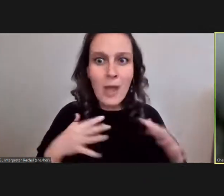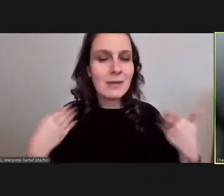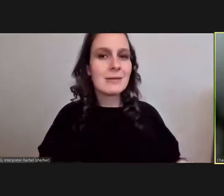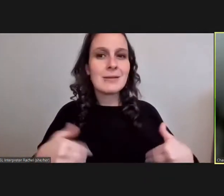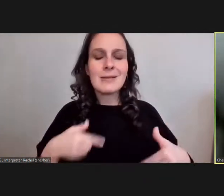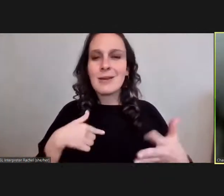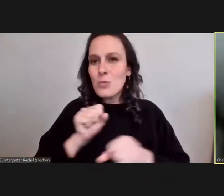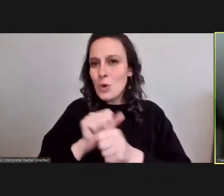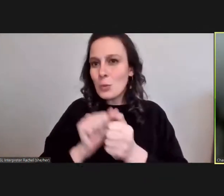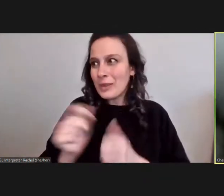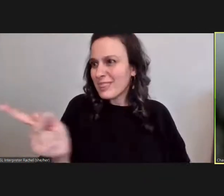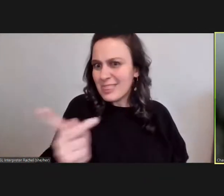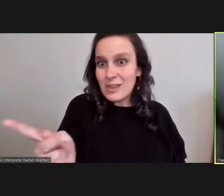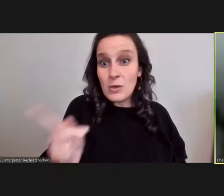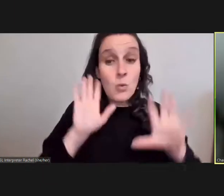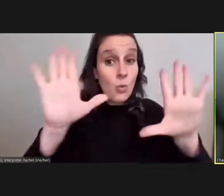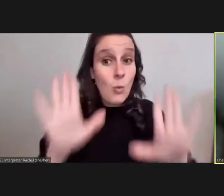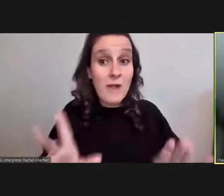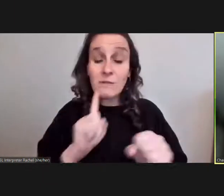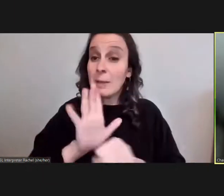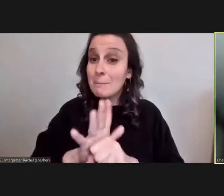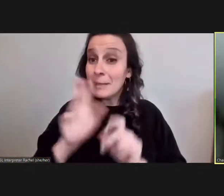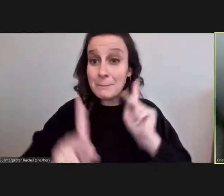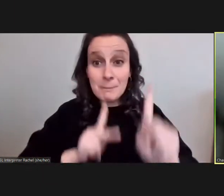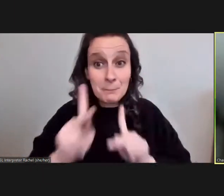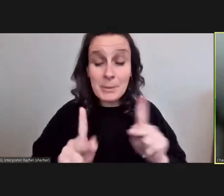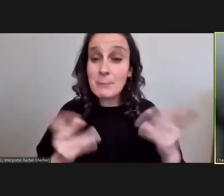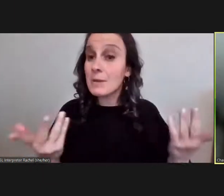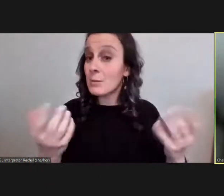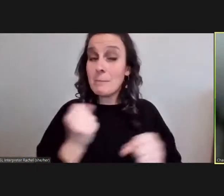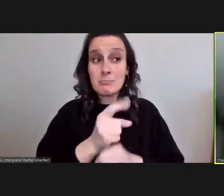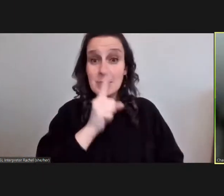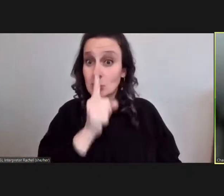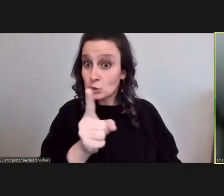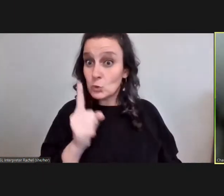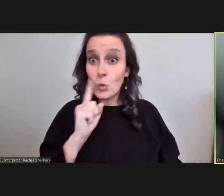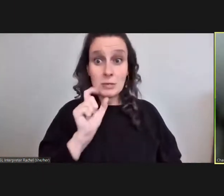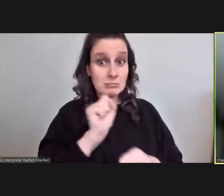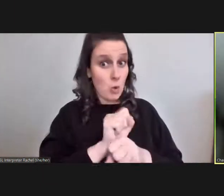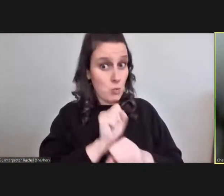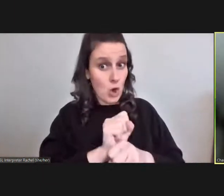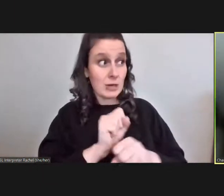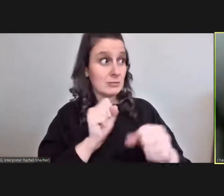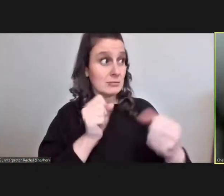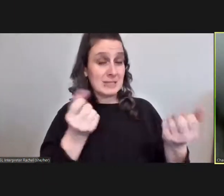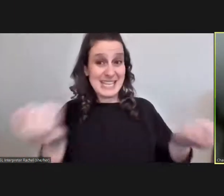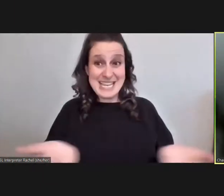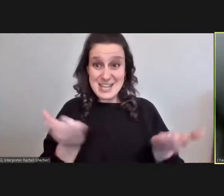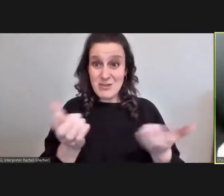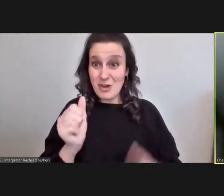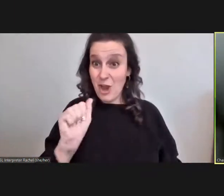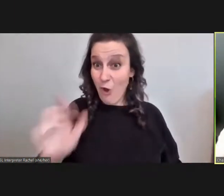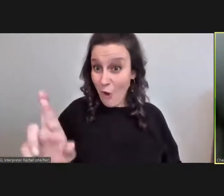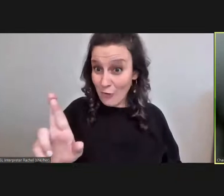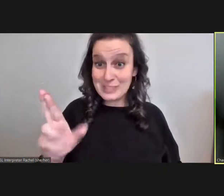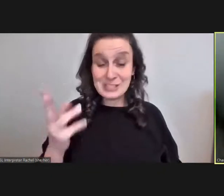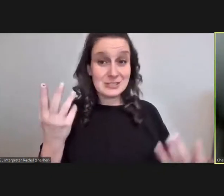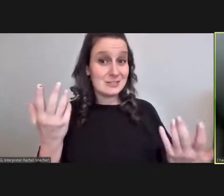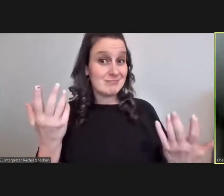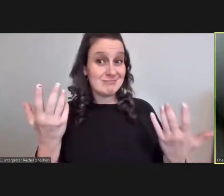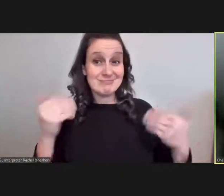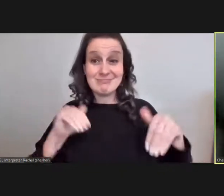two people who are just uber committed to the work that we do at Our Reach and are really even